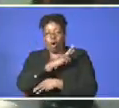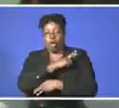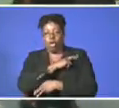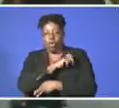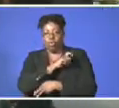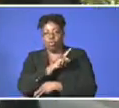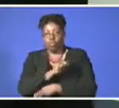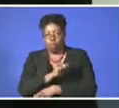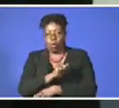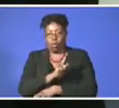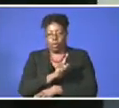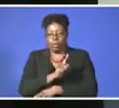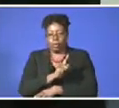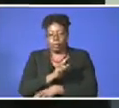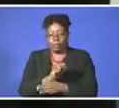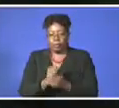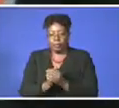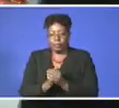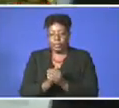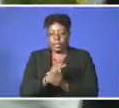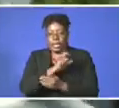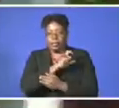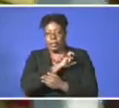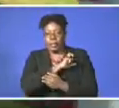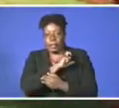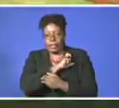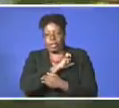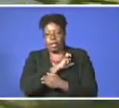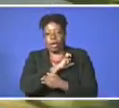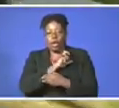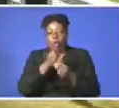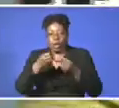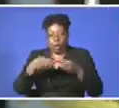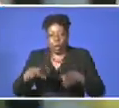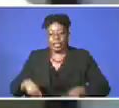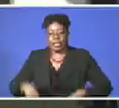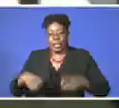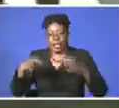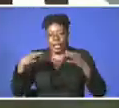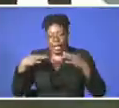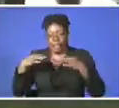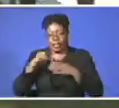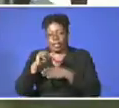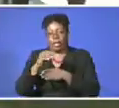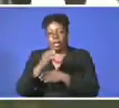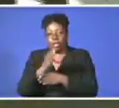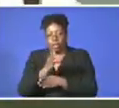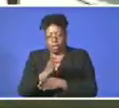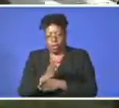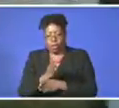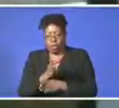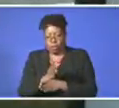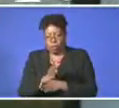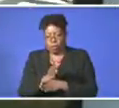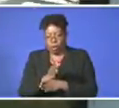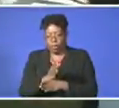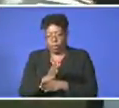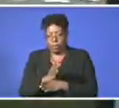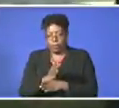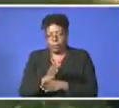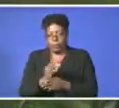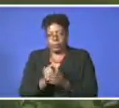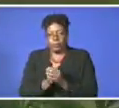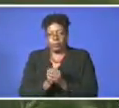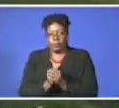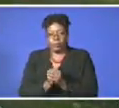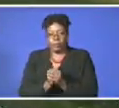at the remembrance wall with the words, "Officers who lost their lives in the line of duty to live in the hearts we leave behind is not to